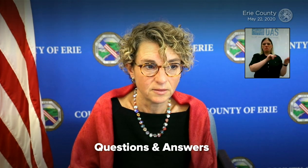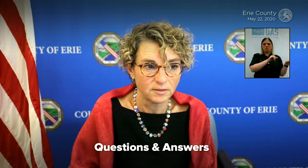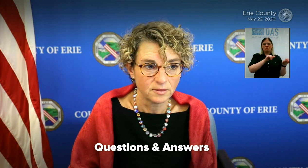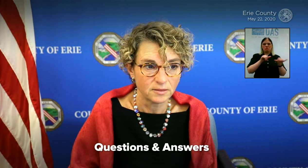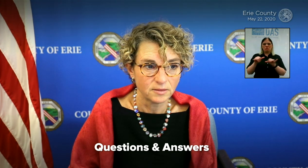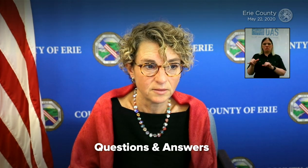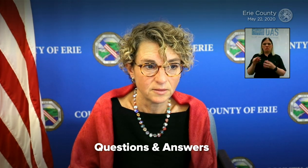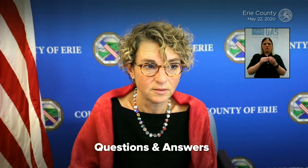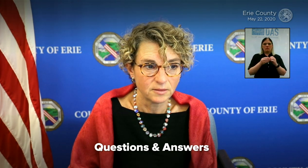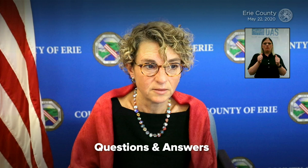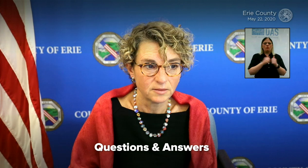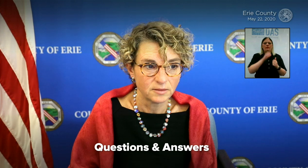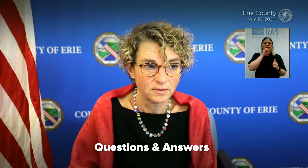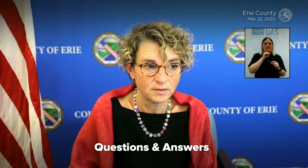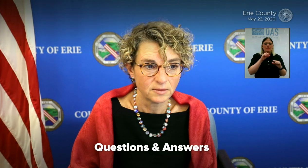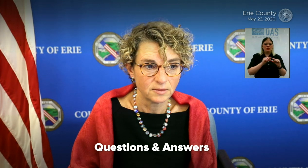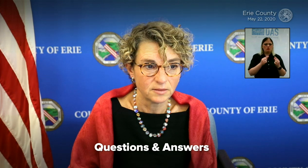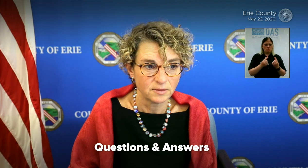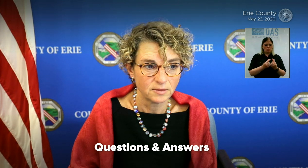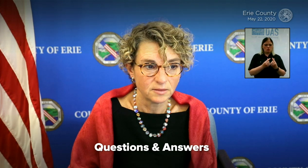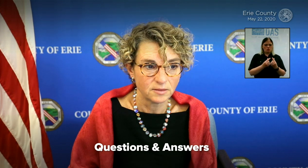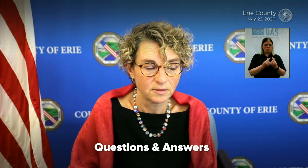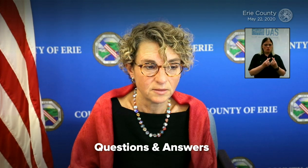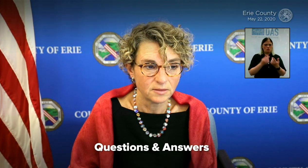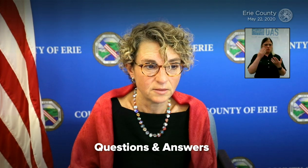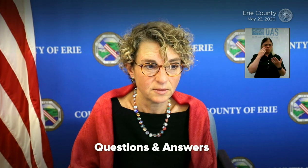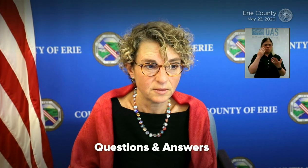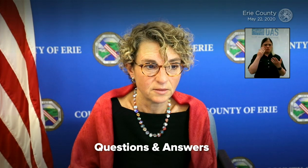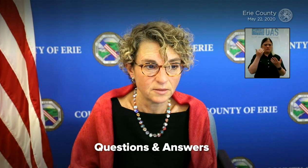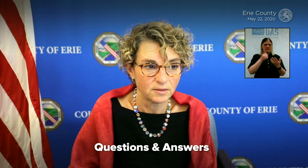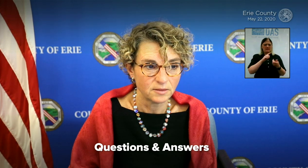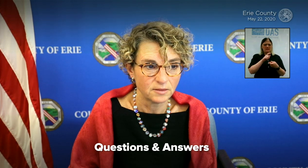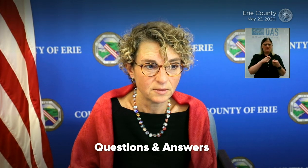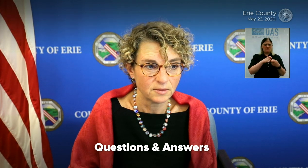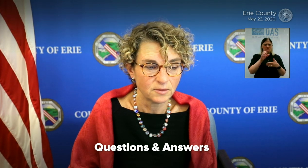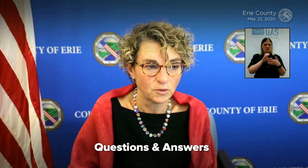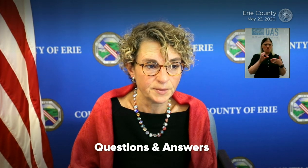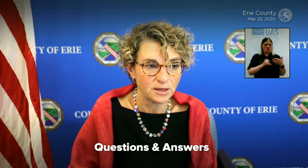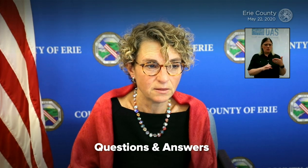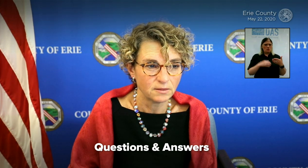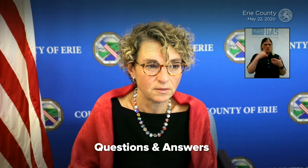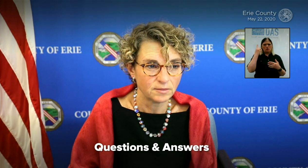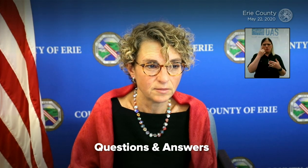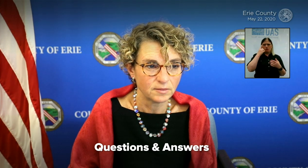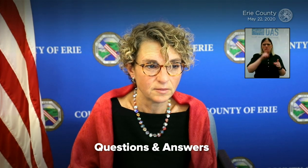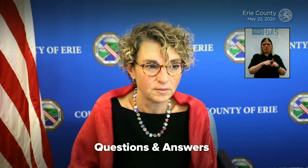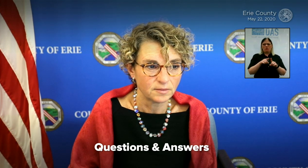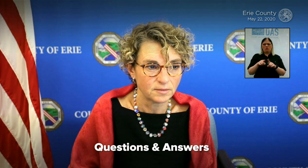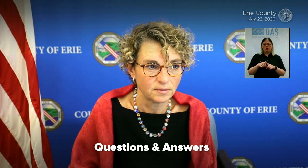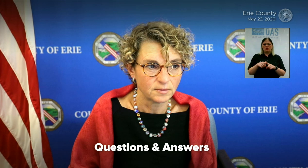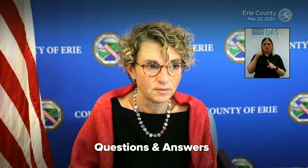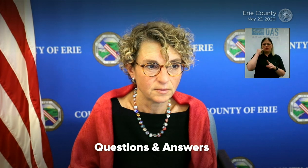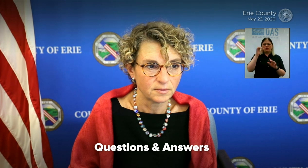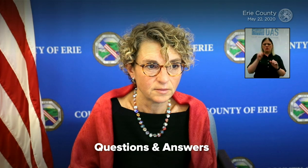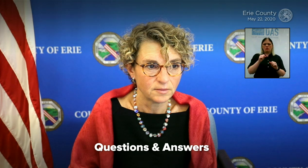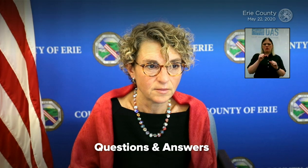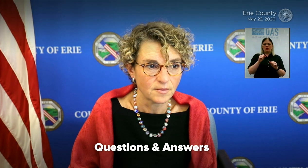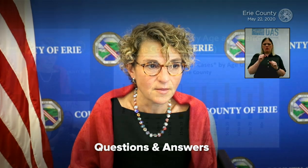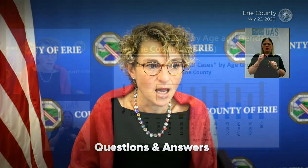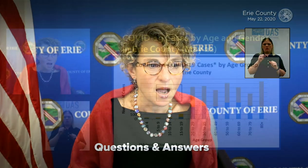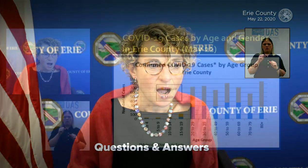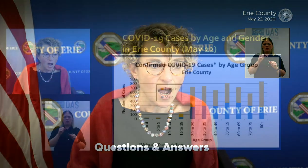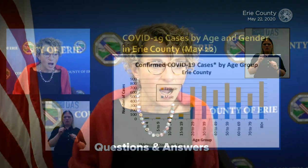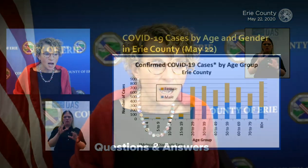many age groups. I'm wondering if you drew any particular conclusions for that. I was also wondering if you could actually provide flawed data.